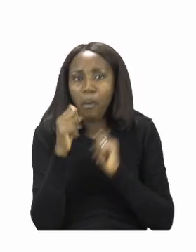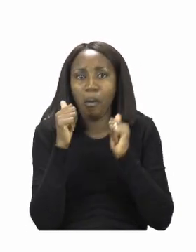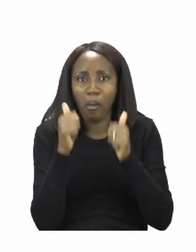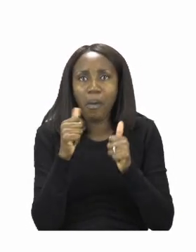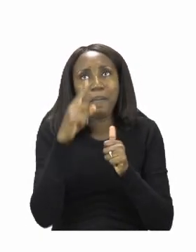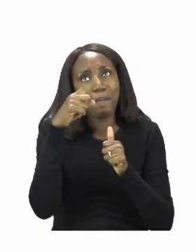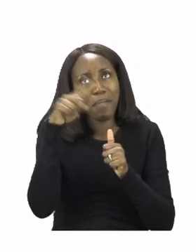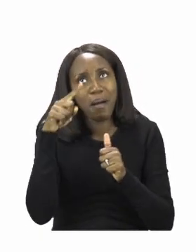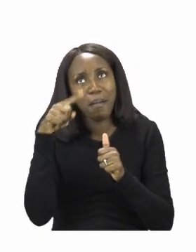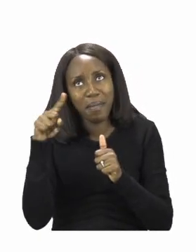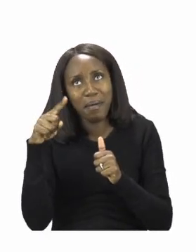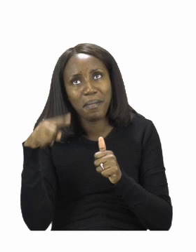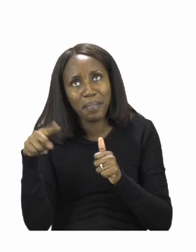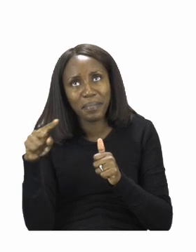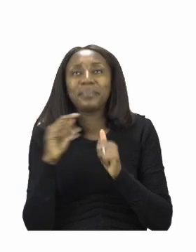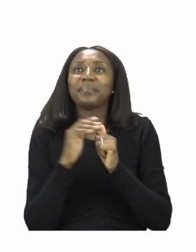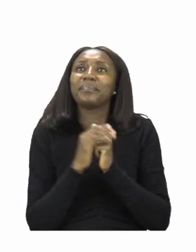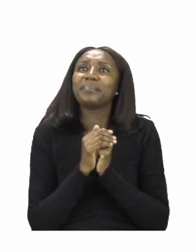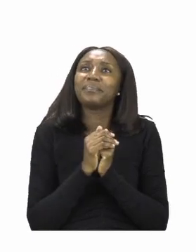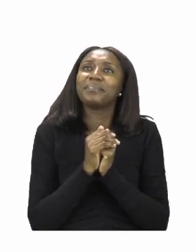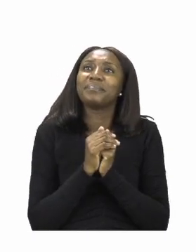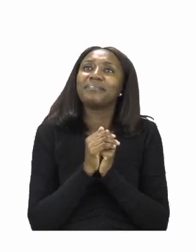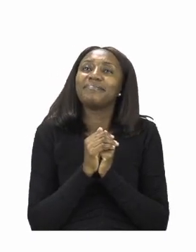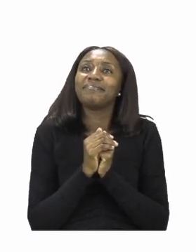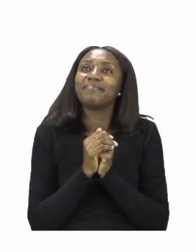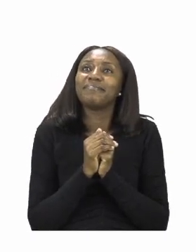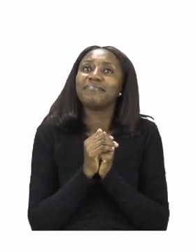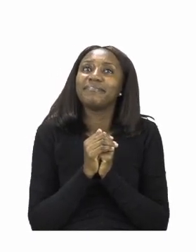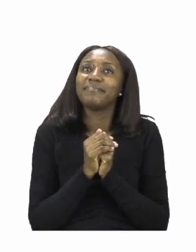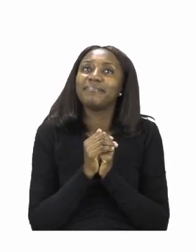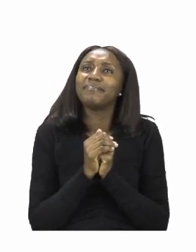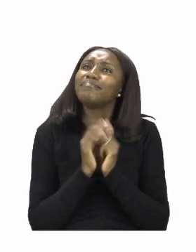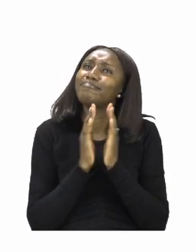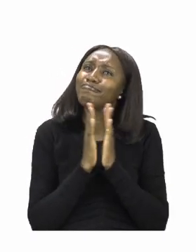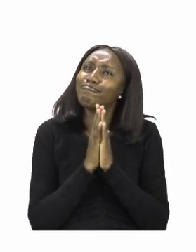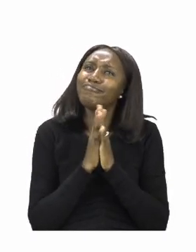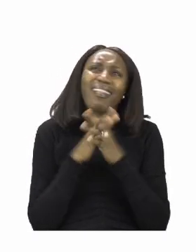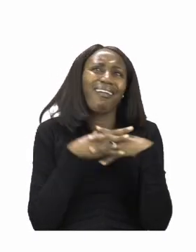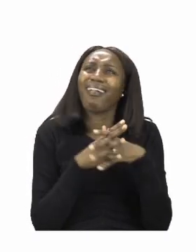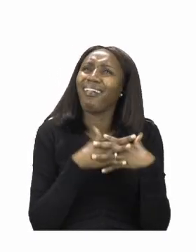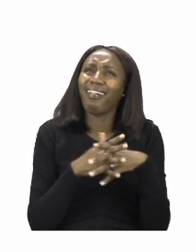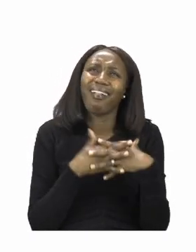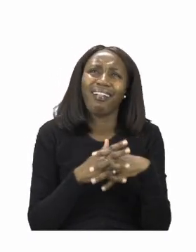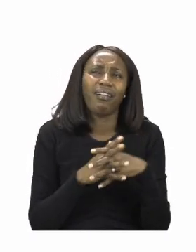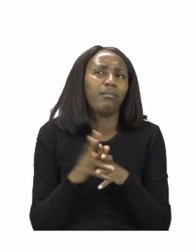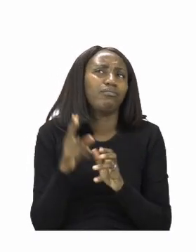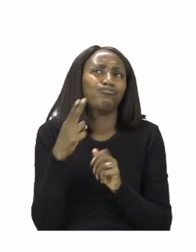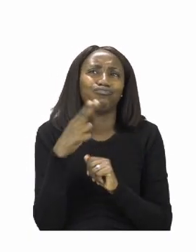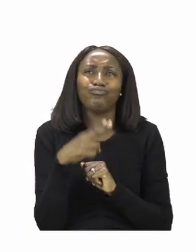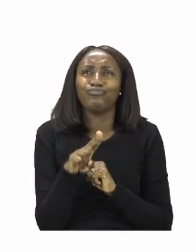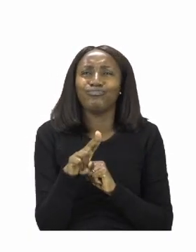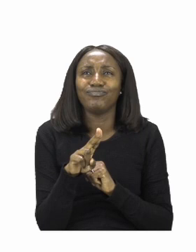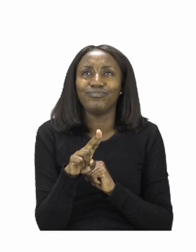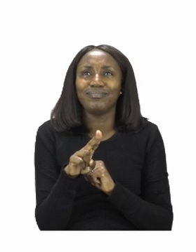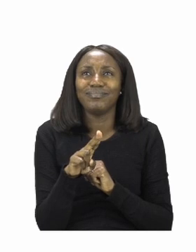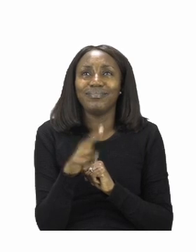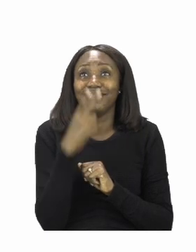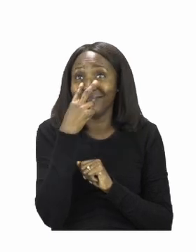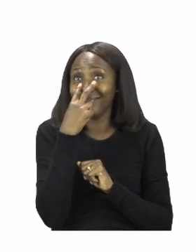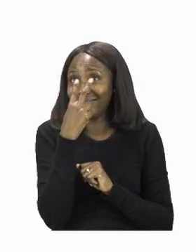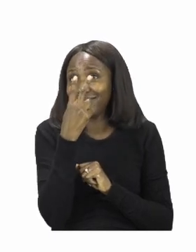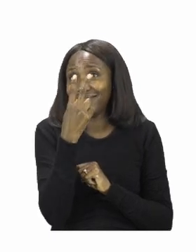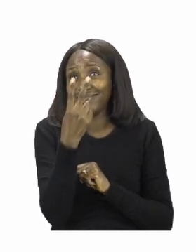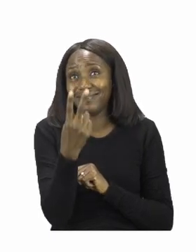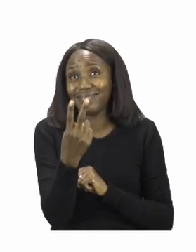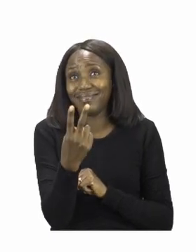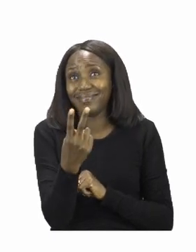please, please use beautiful lines to connect the dots on page 8. I'll see you soon